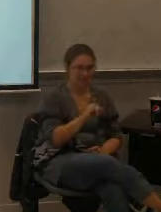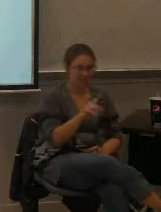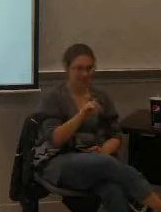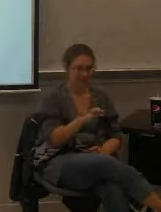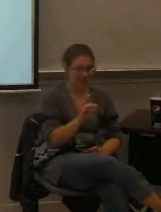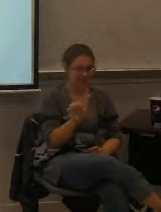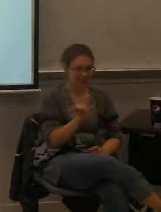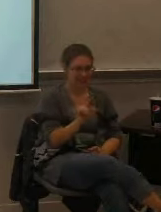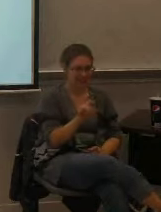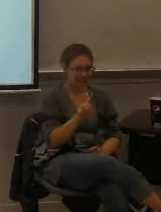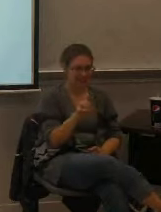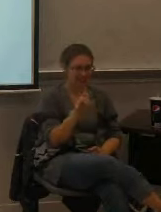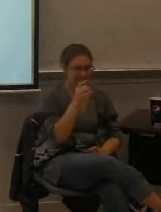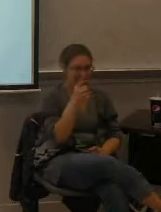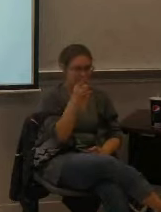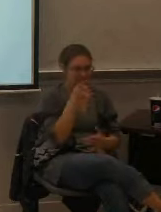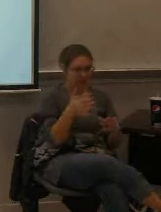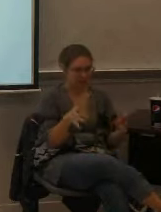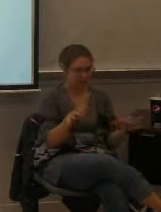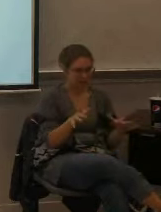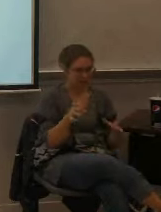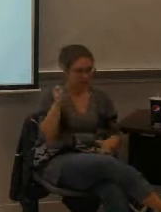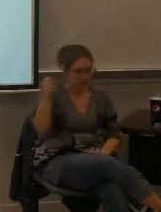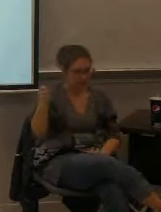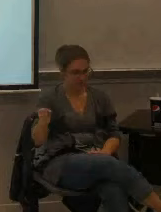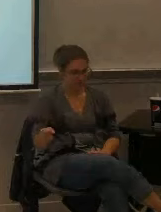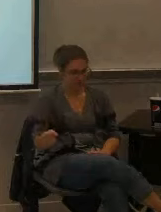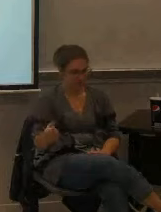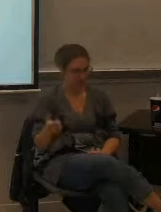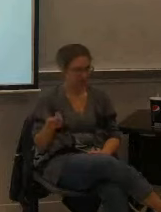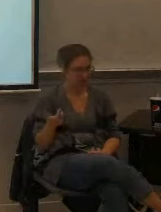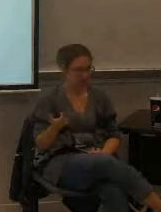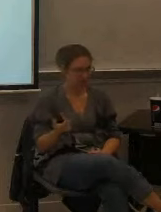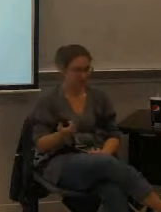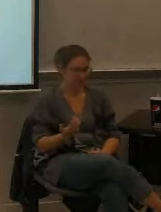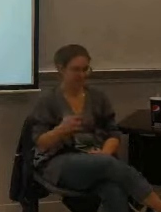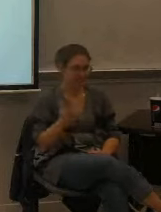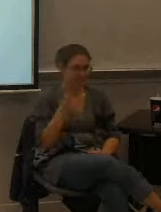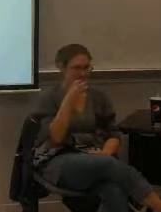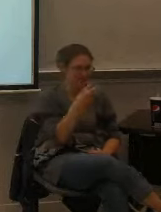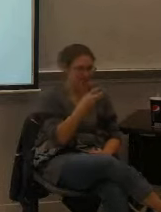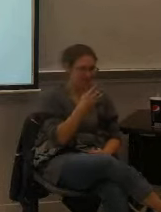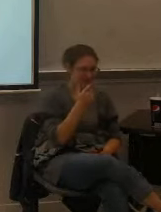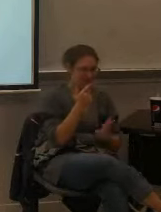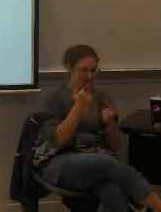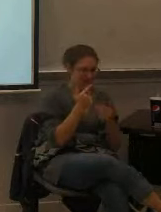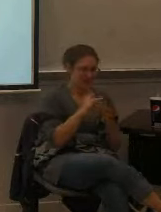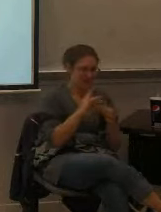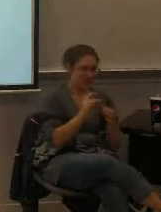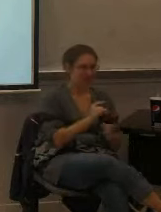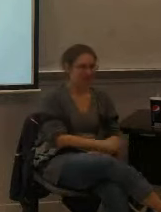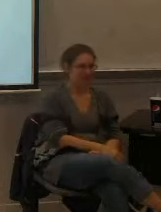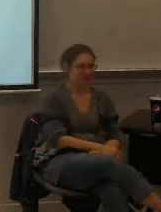of like a dinner plate. So then they just said, well, they lowered a dinner plate over the boat. So I don't know, it's kind of a funny story.